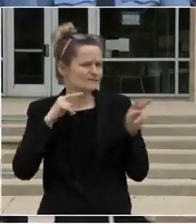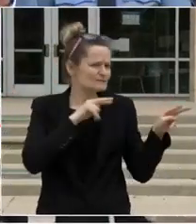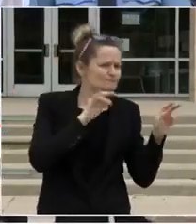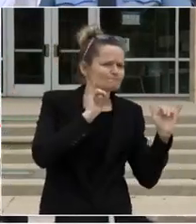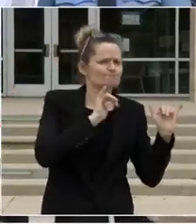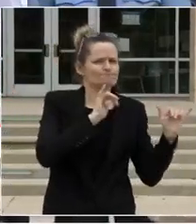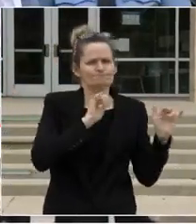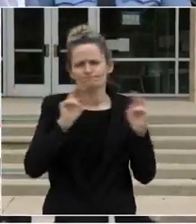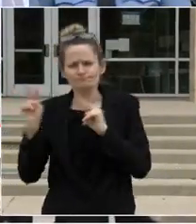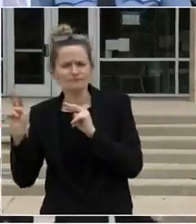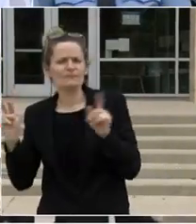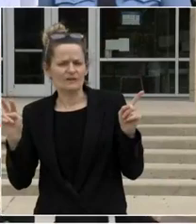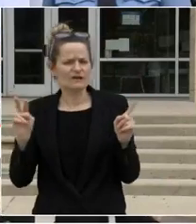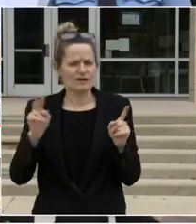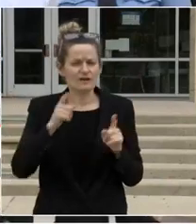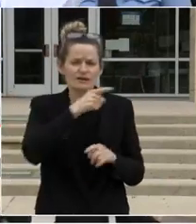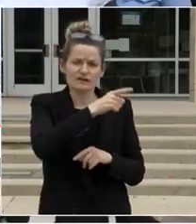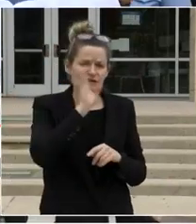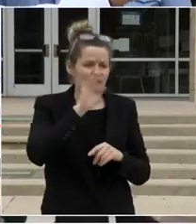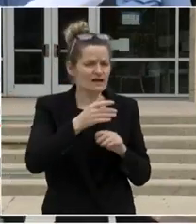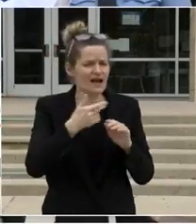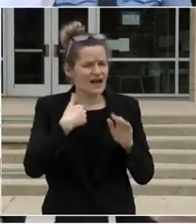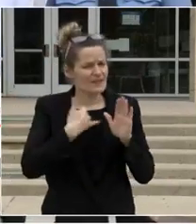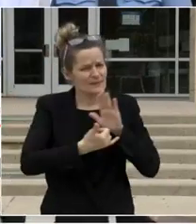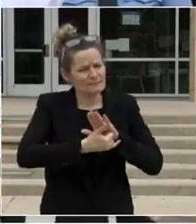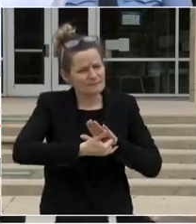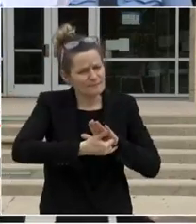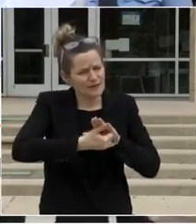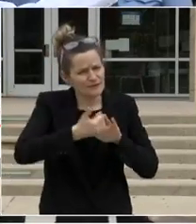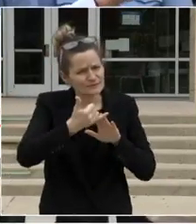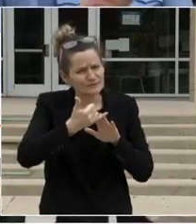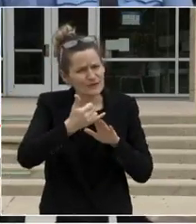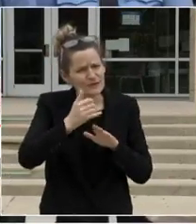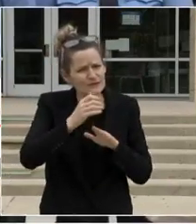bonus. And you look across the country at places like Seattle,